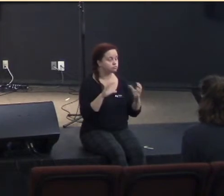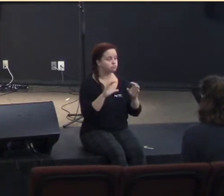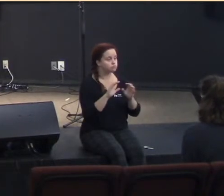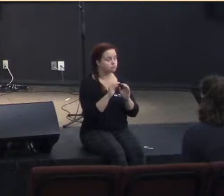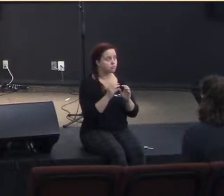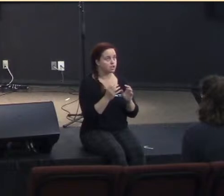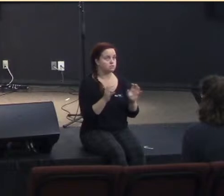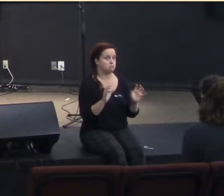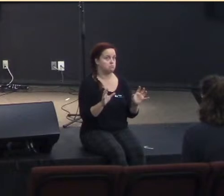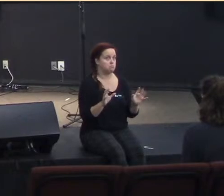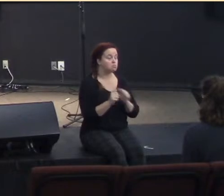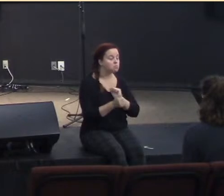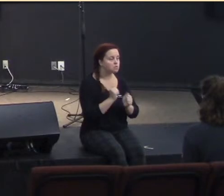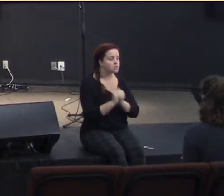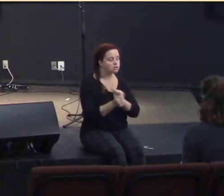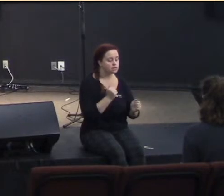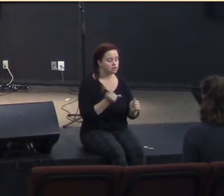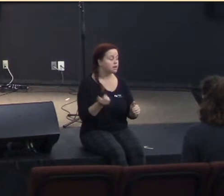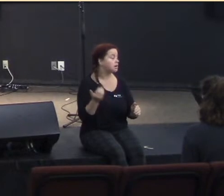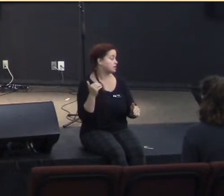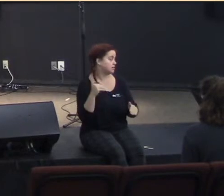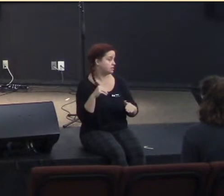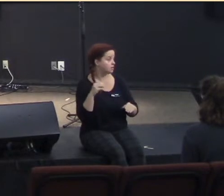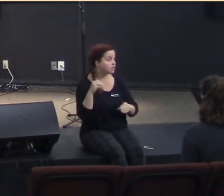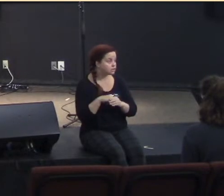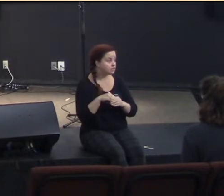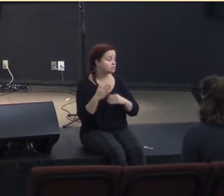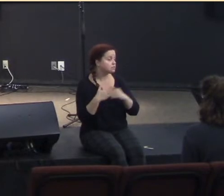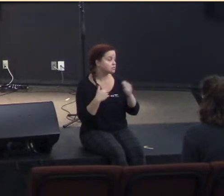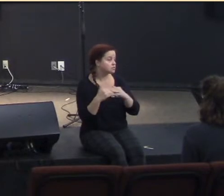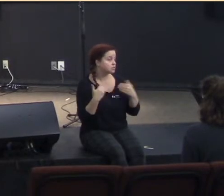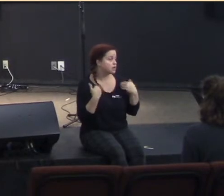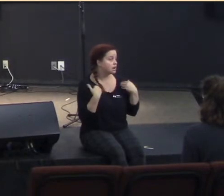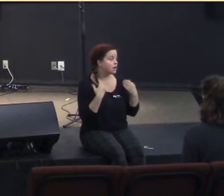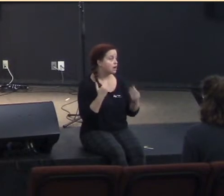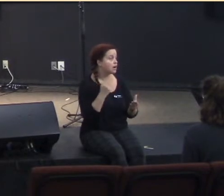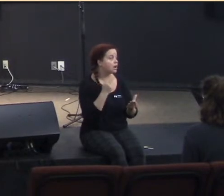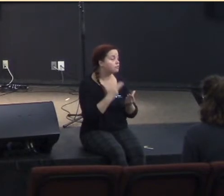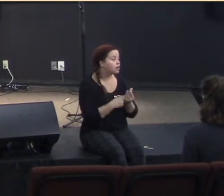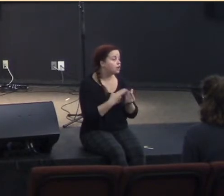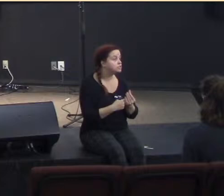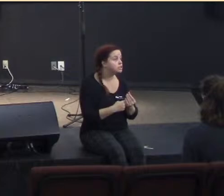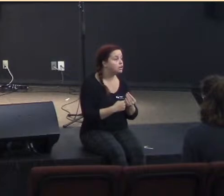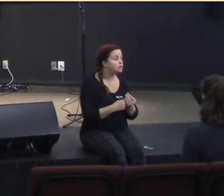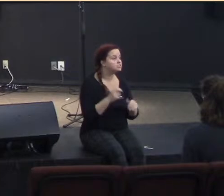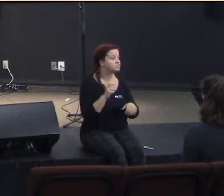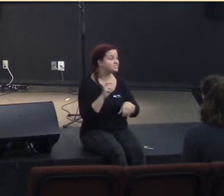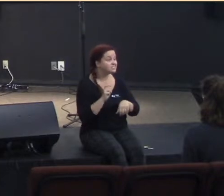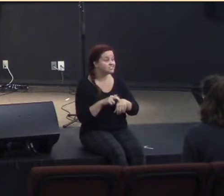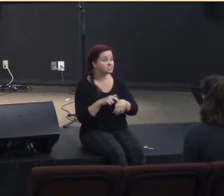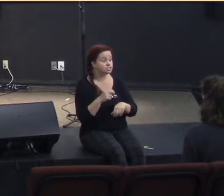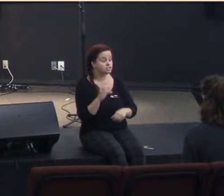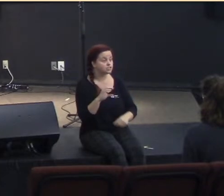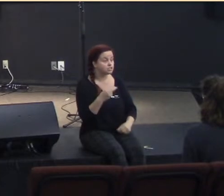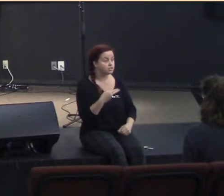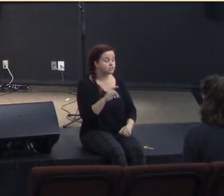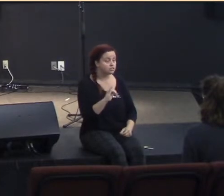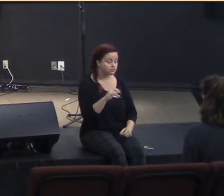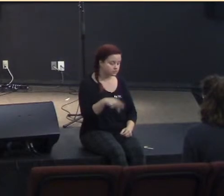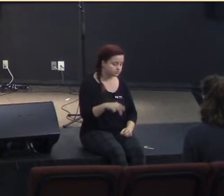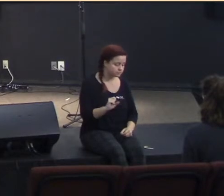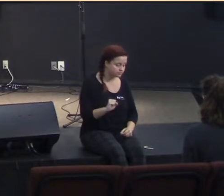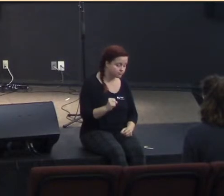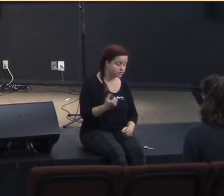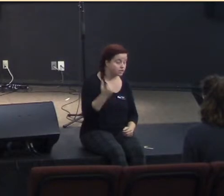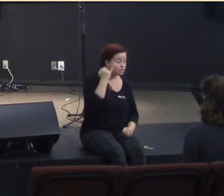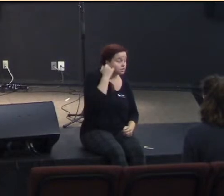chips and some other things. We're going to do a photo booth and just, you know, if you want to have games